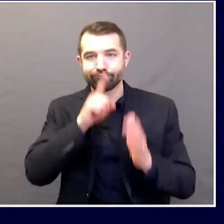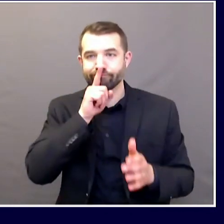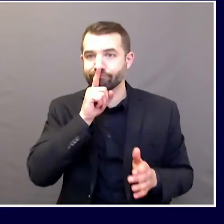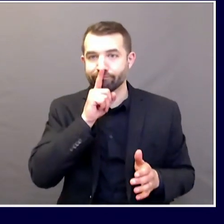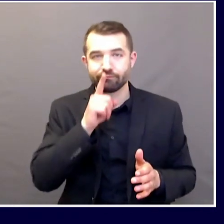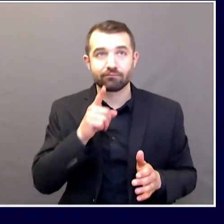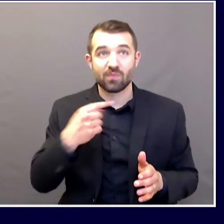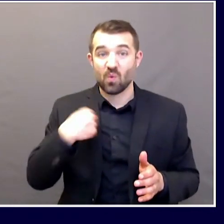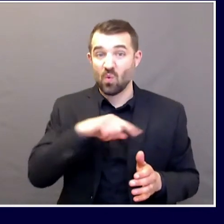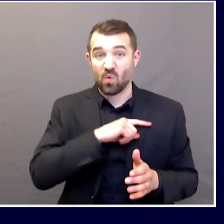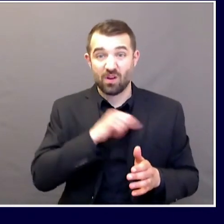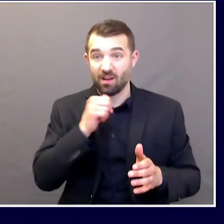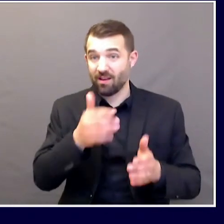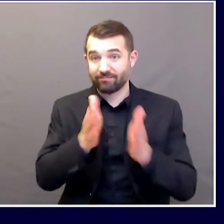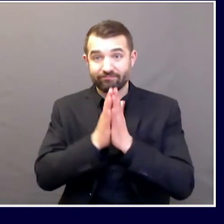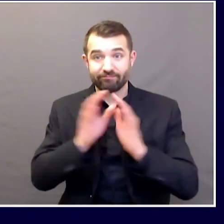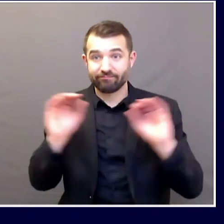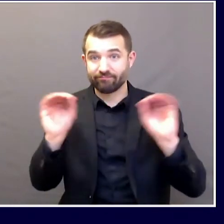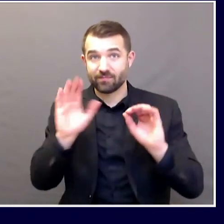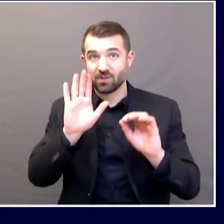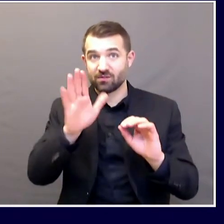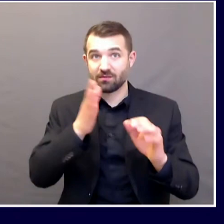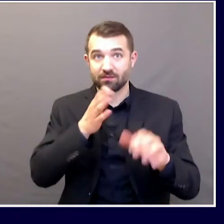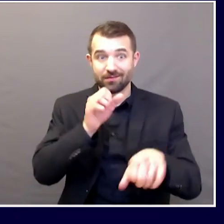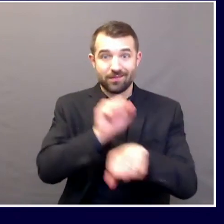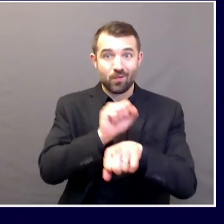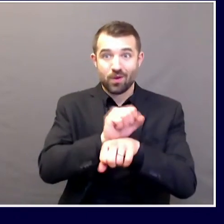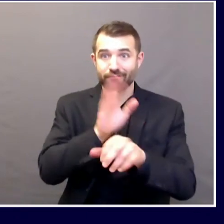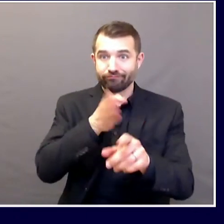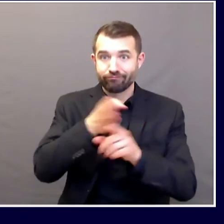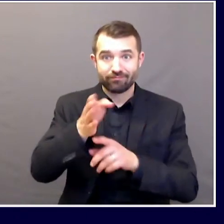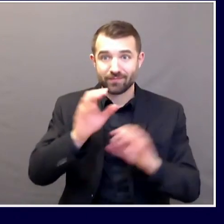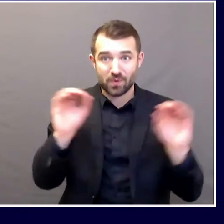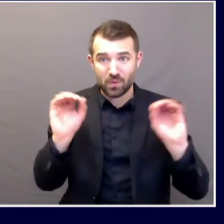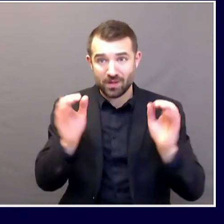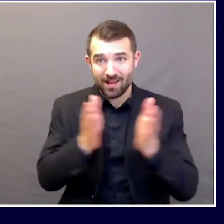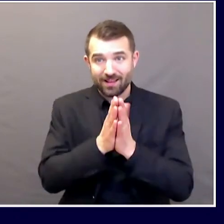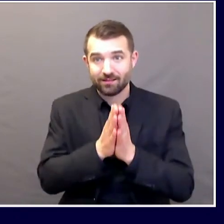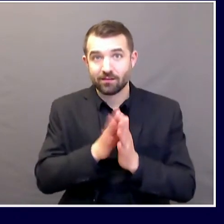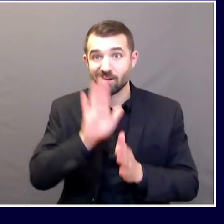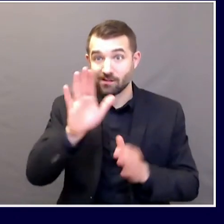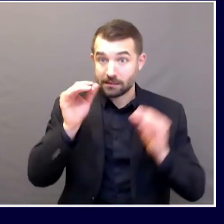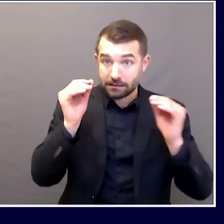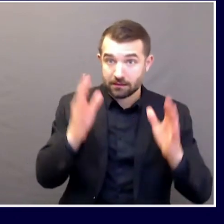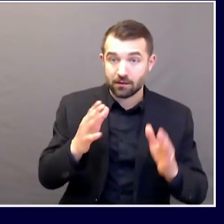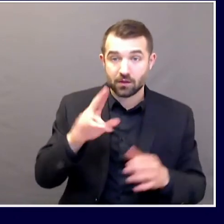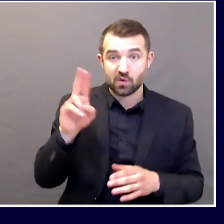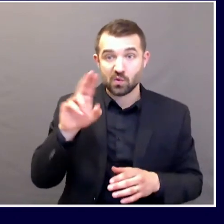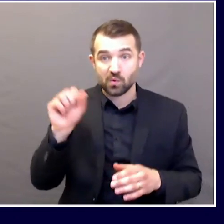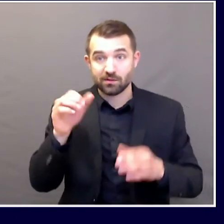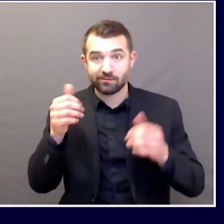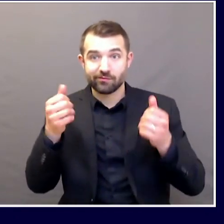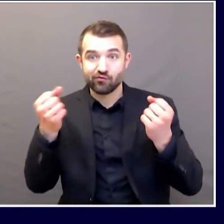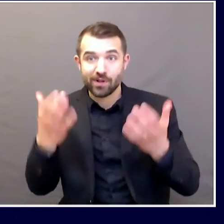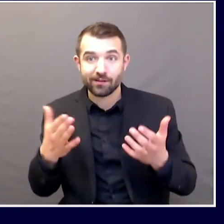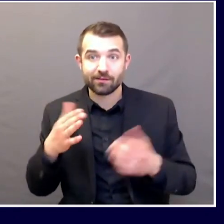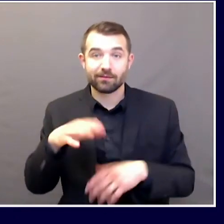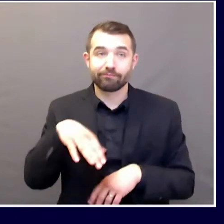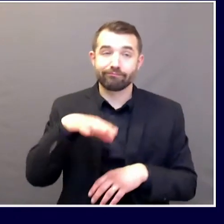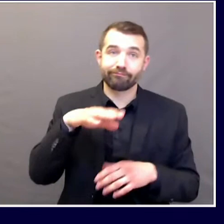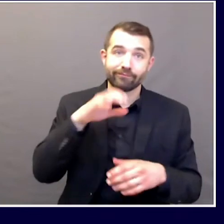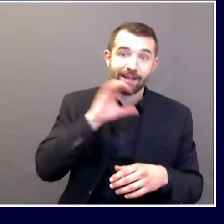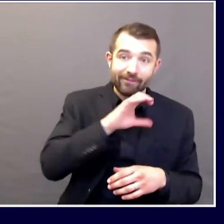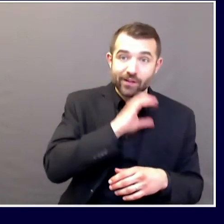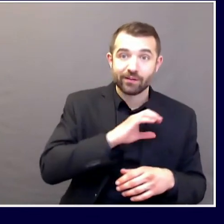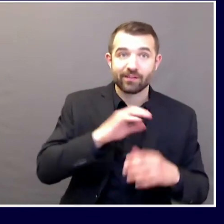example, what their profession is. Are they a teacher? Are they a school bus driver? Or do they work in the cafeteria? We don't capture that